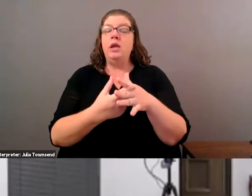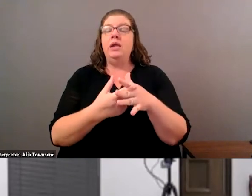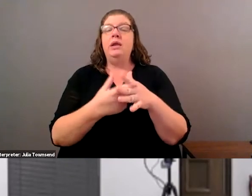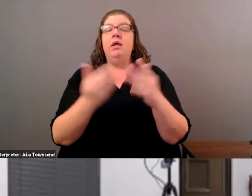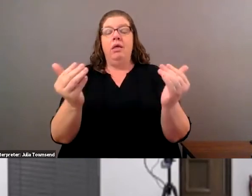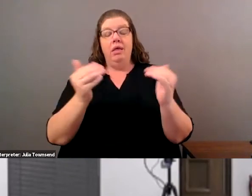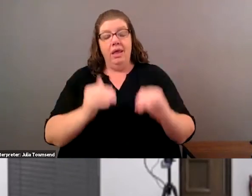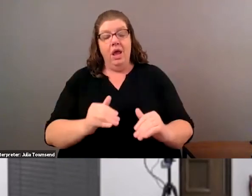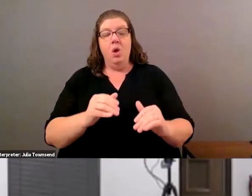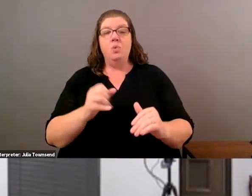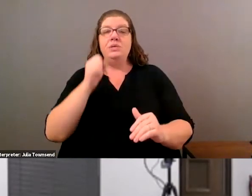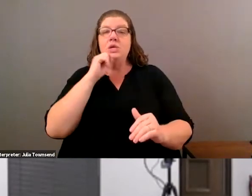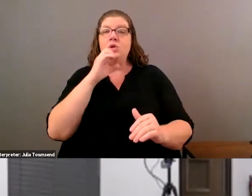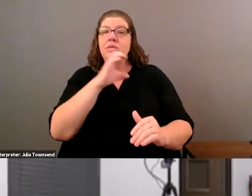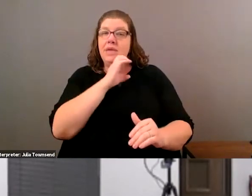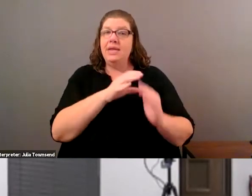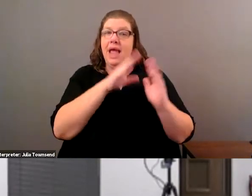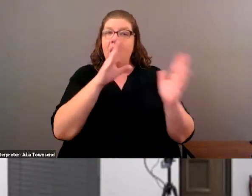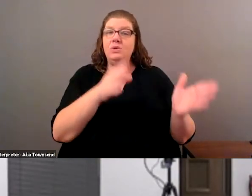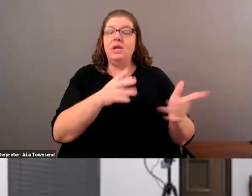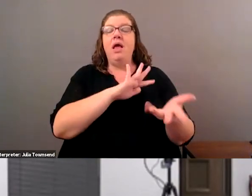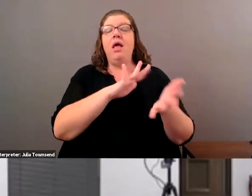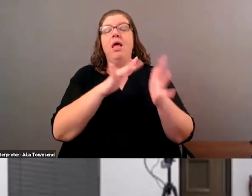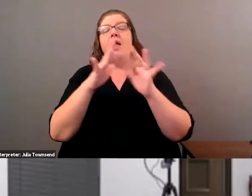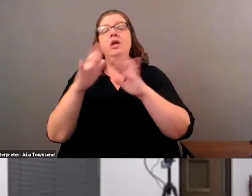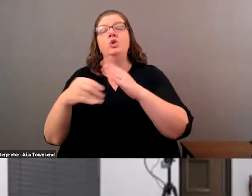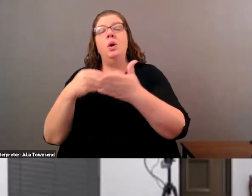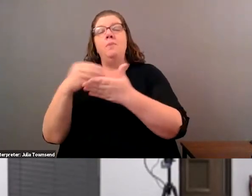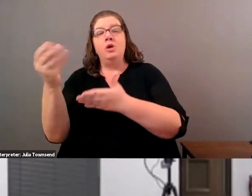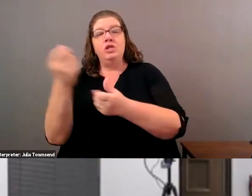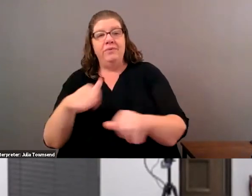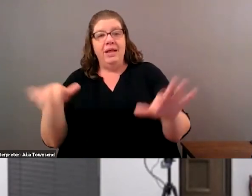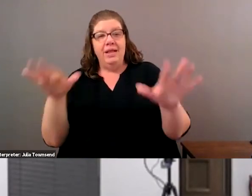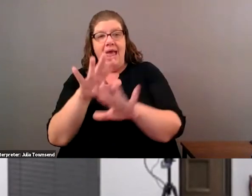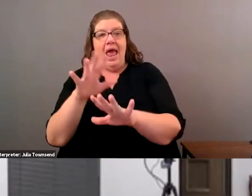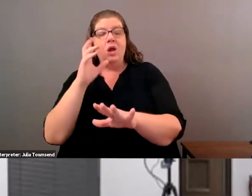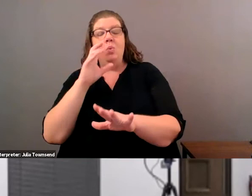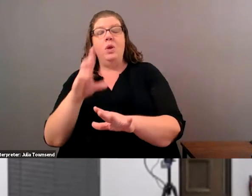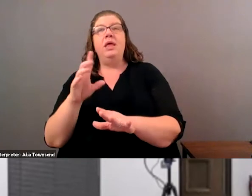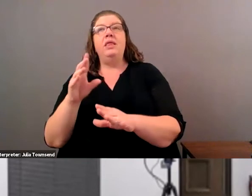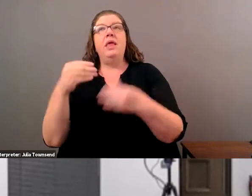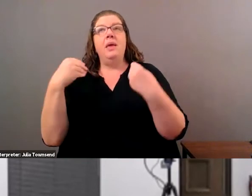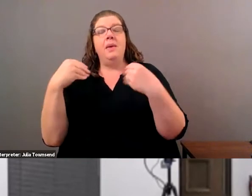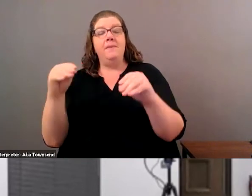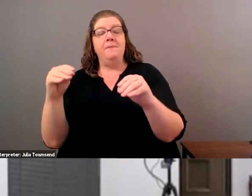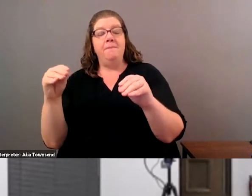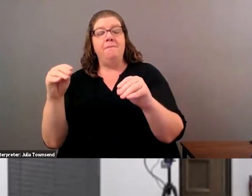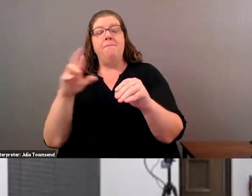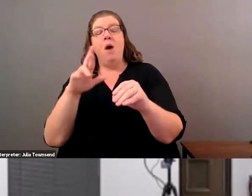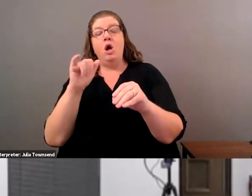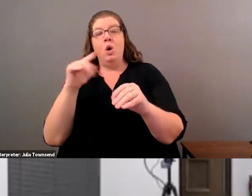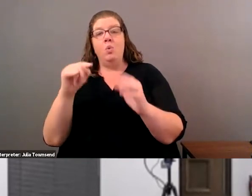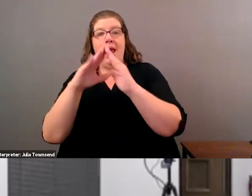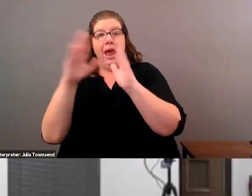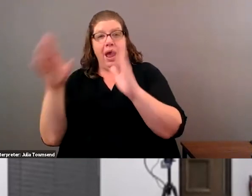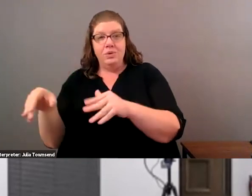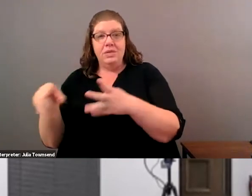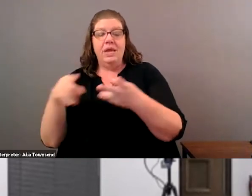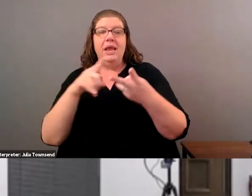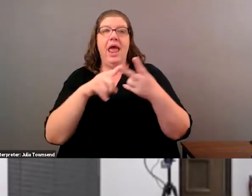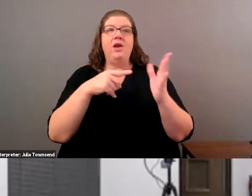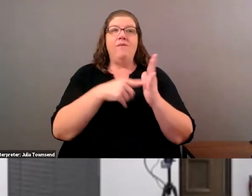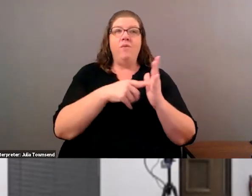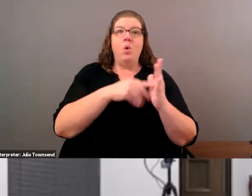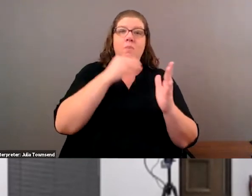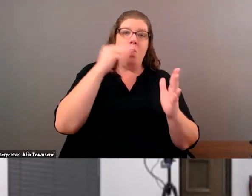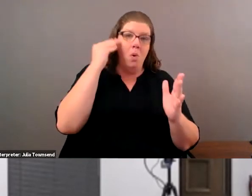and evolved into a purchase of land, and with market rate housing and affordable homes that